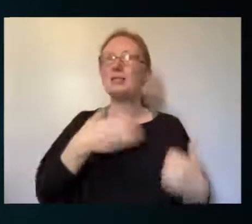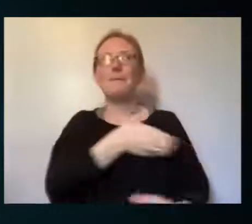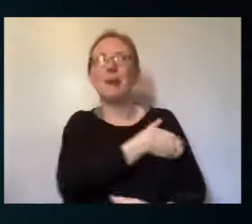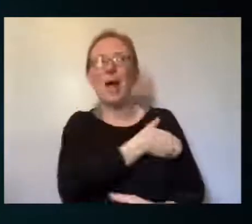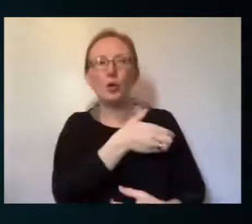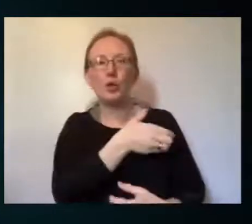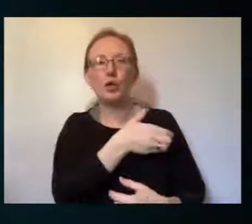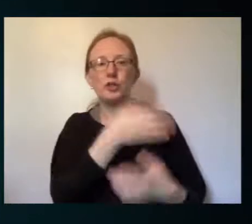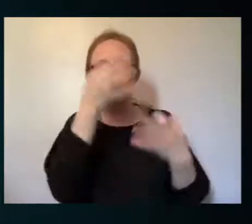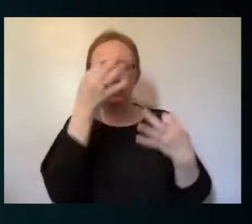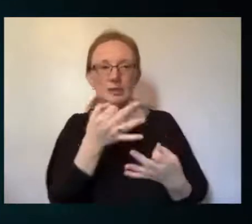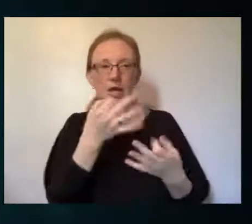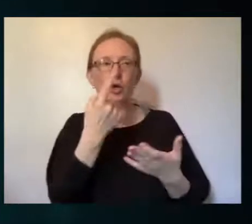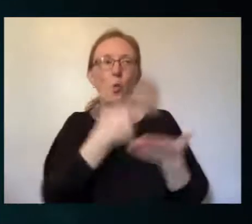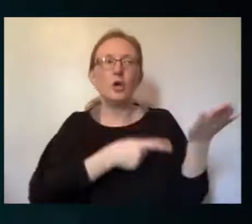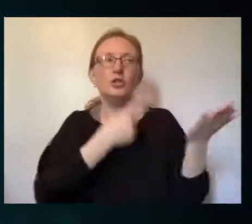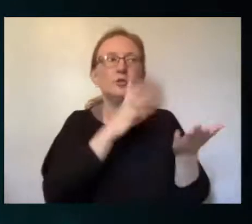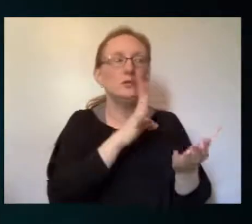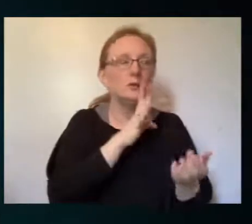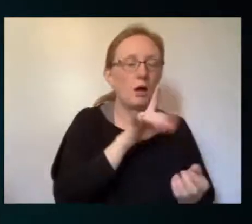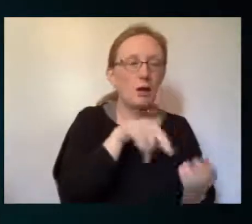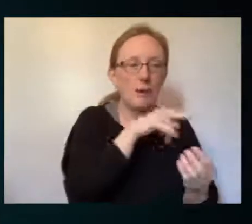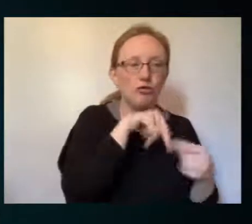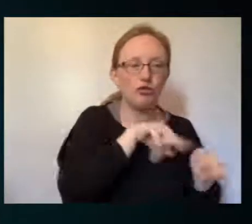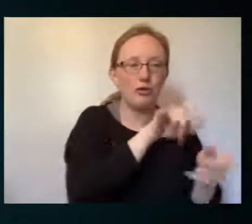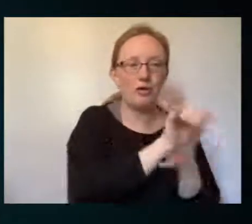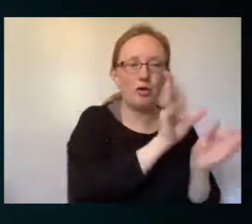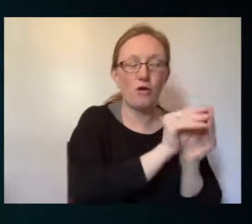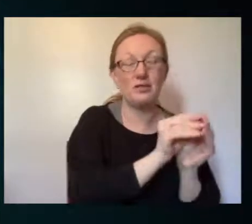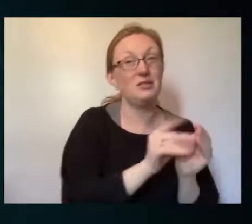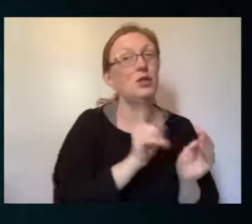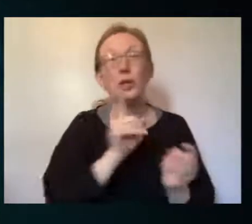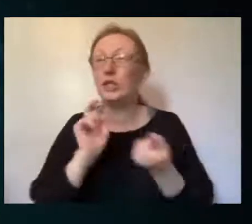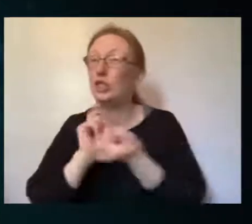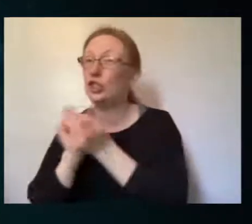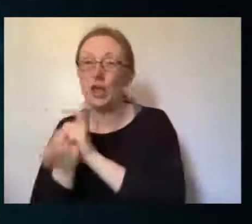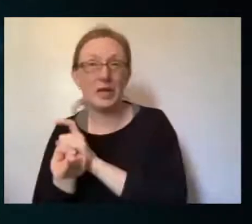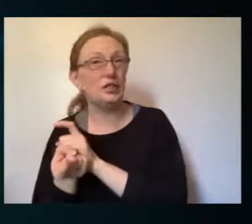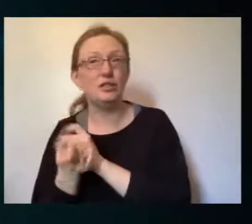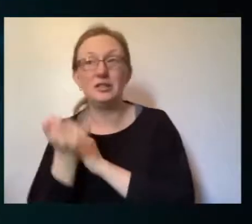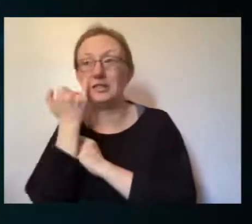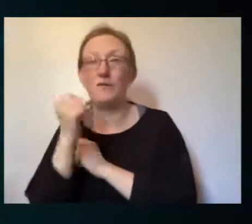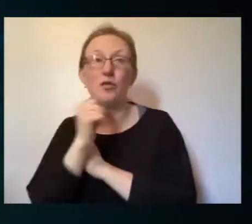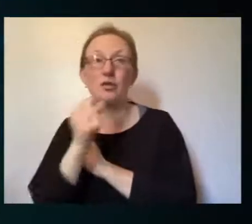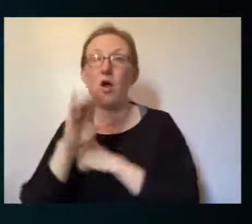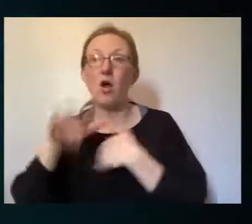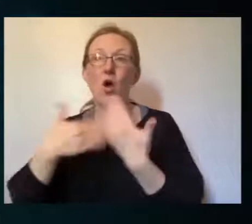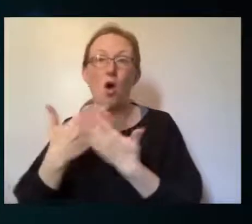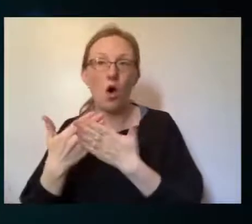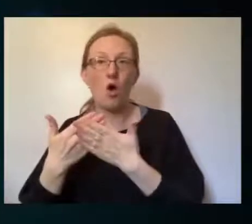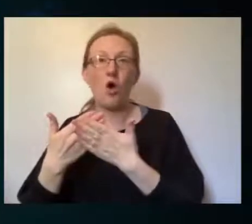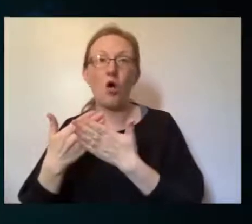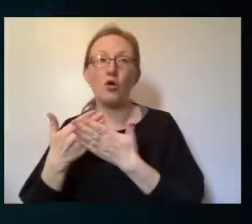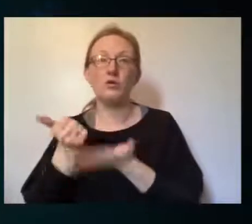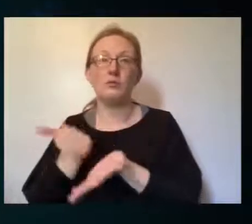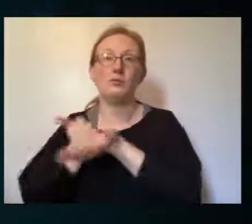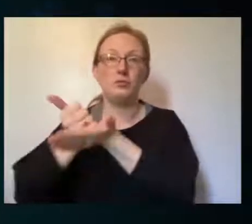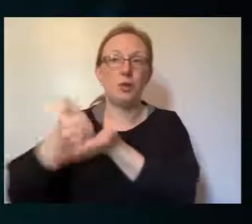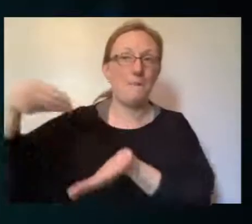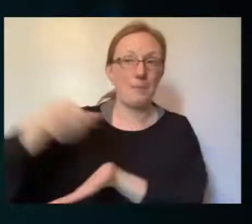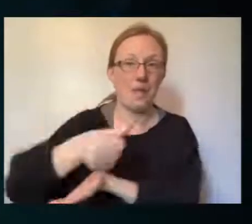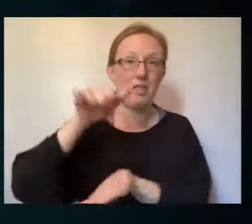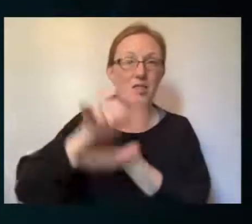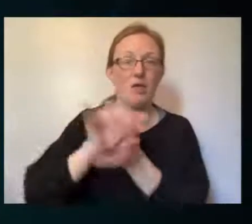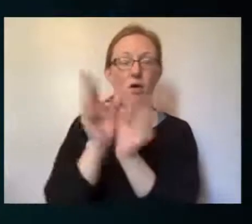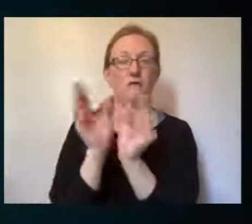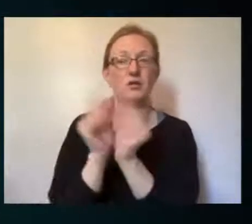what you talk about in these conferences, that all changes if we are not all contributing towards the cost of the conference. So I think